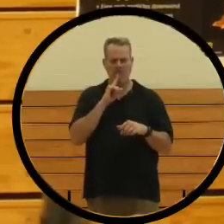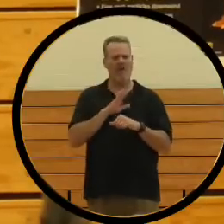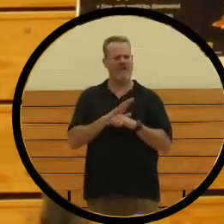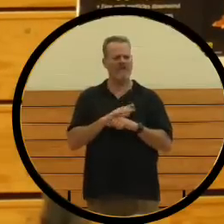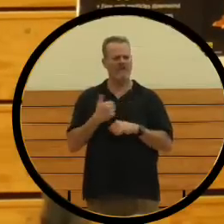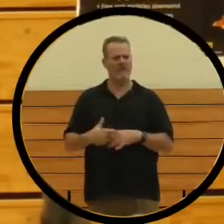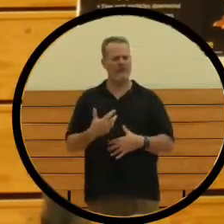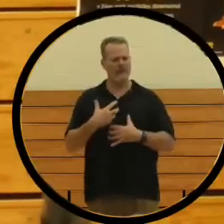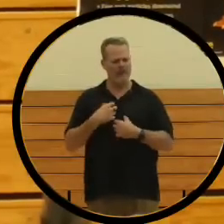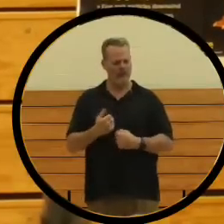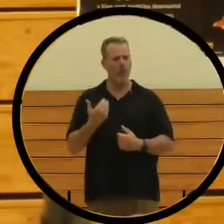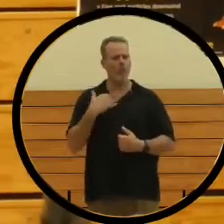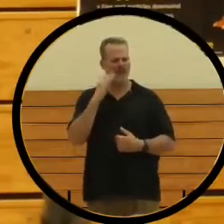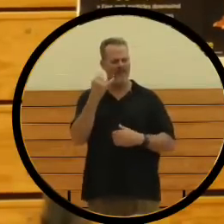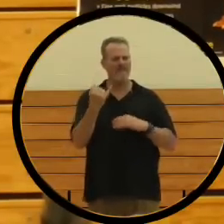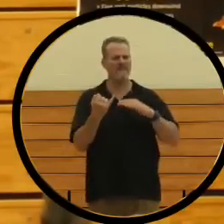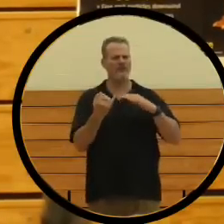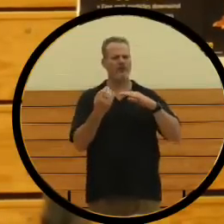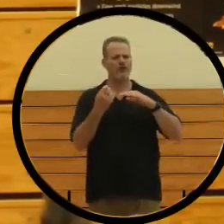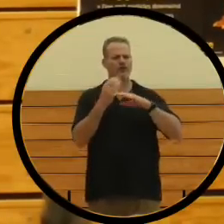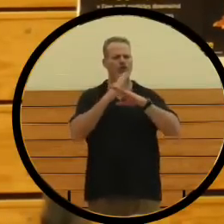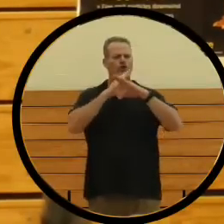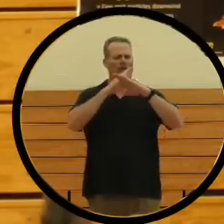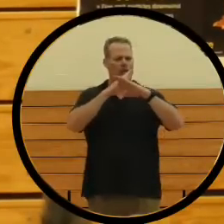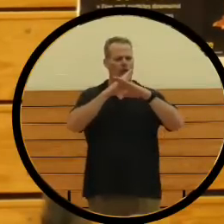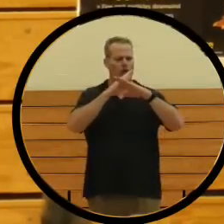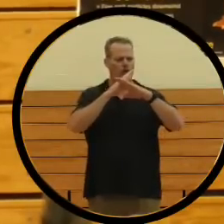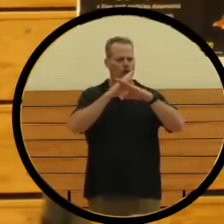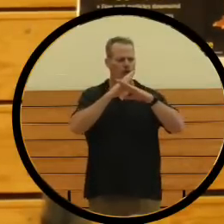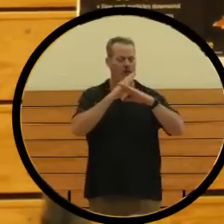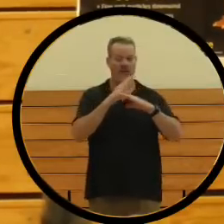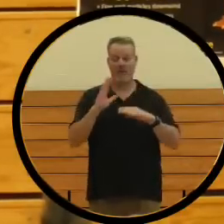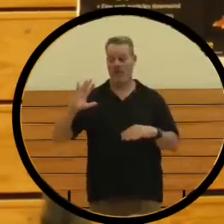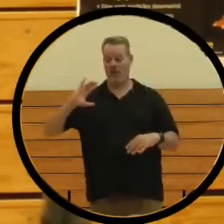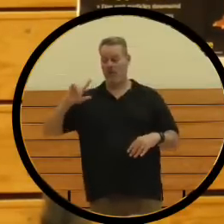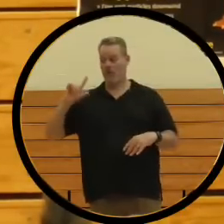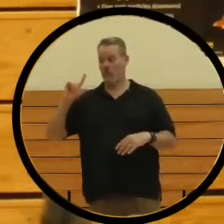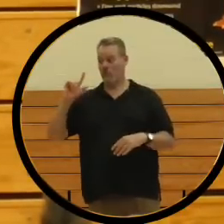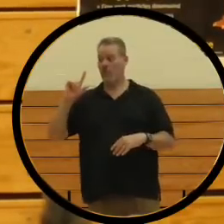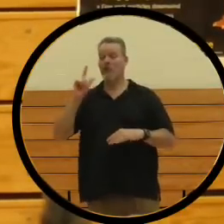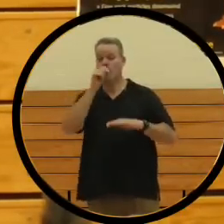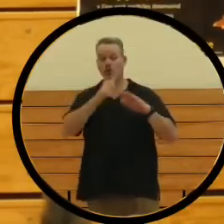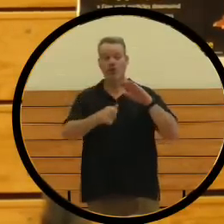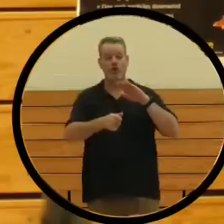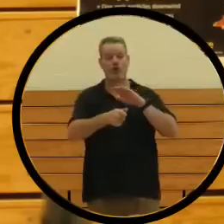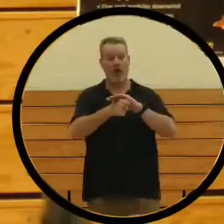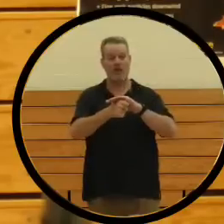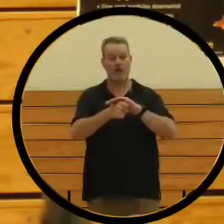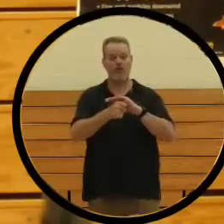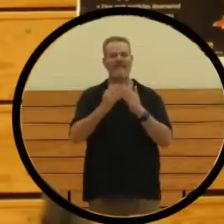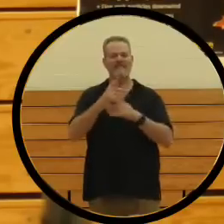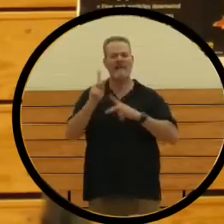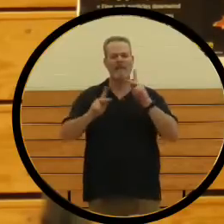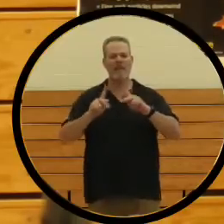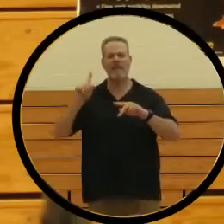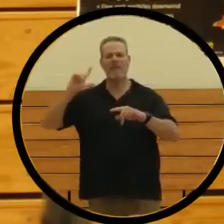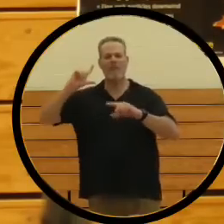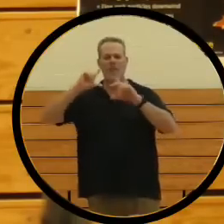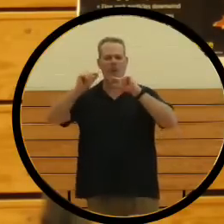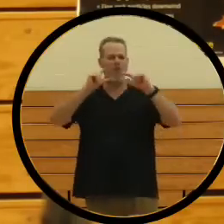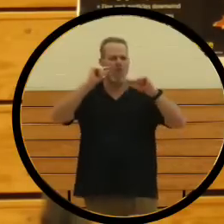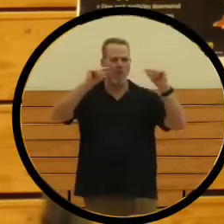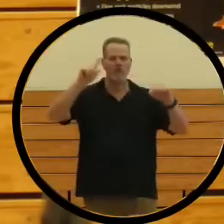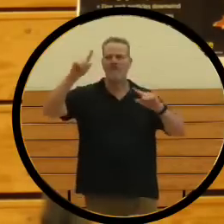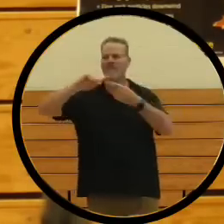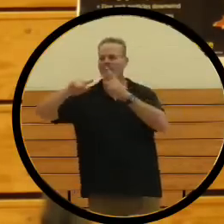people. In 2018, people ended up going to friends and neighbors or friends and families.